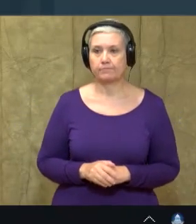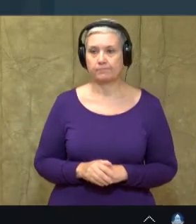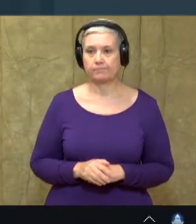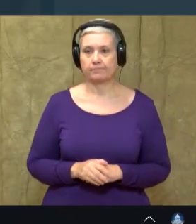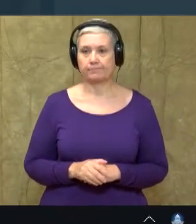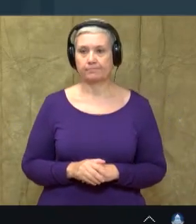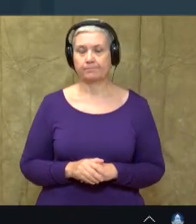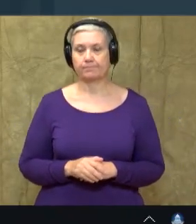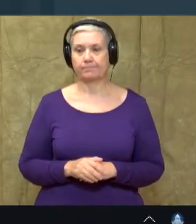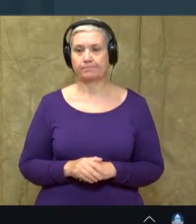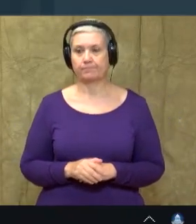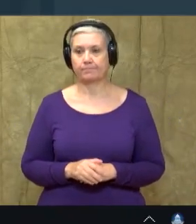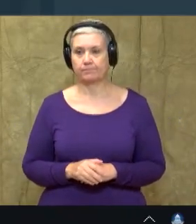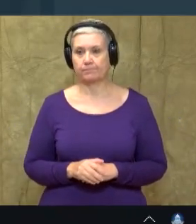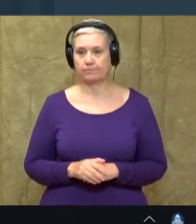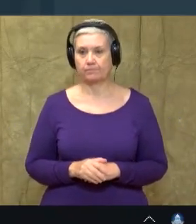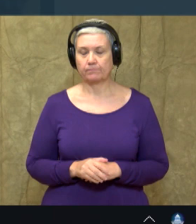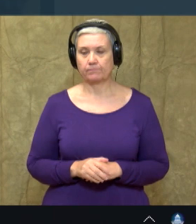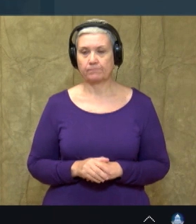NEARPOD.com.